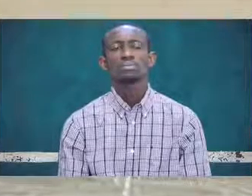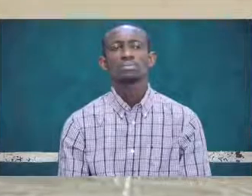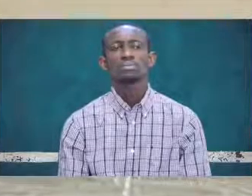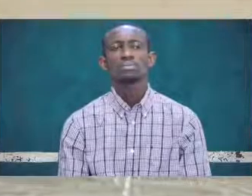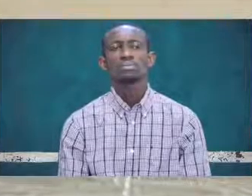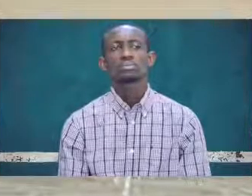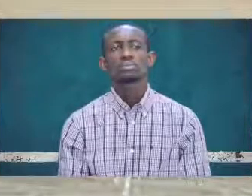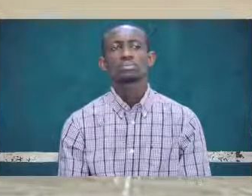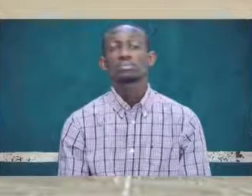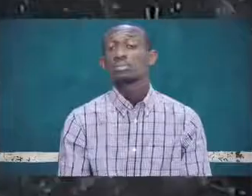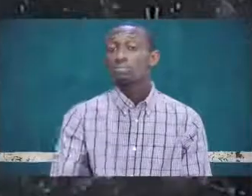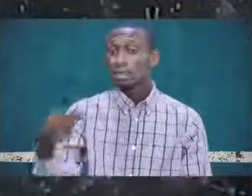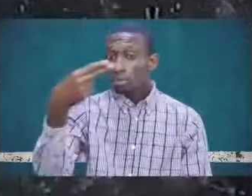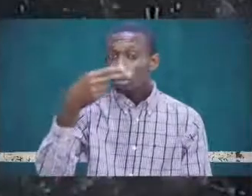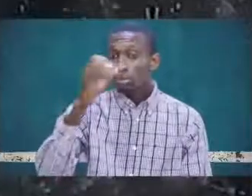secretion